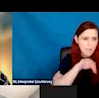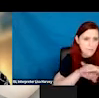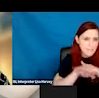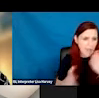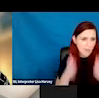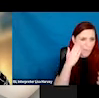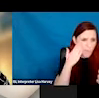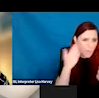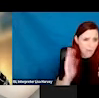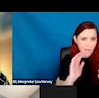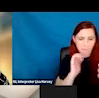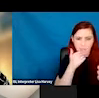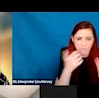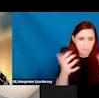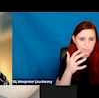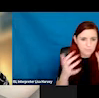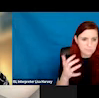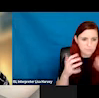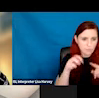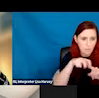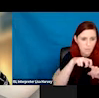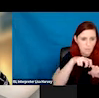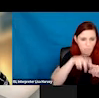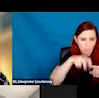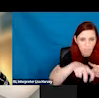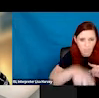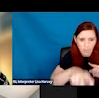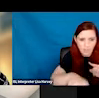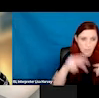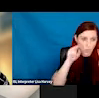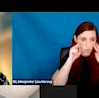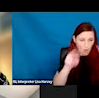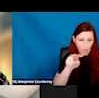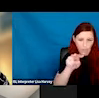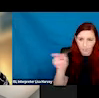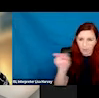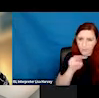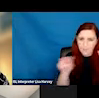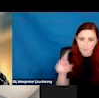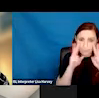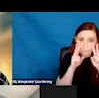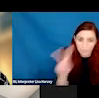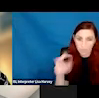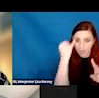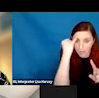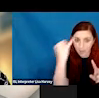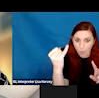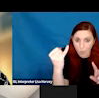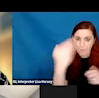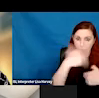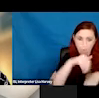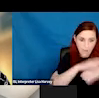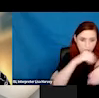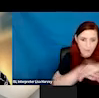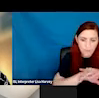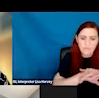there's a projecting bay that goes all the way down to the ground. So we're looking all the time for these visual clues.